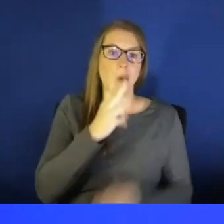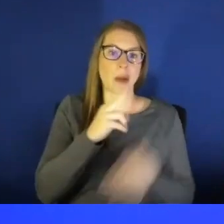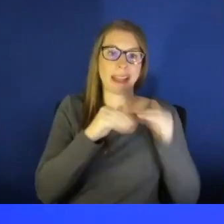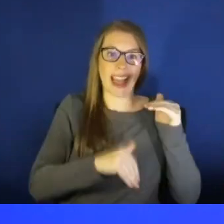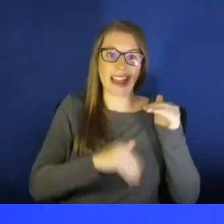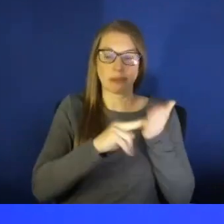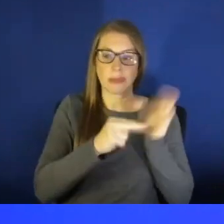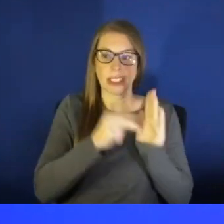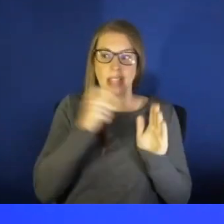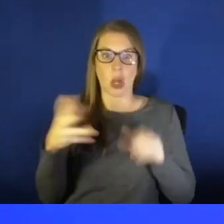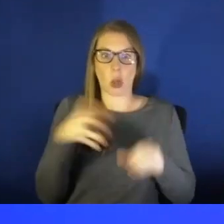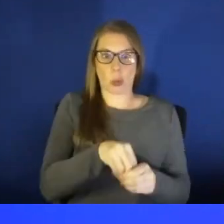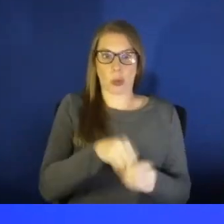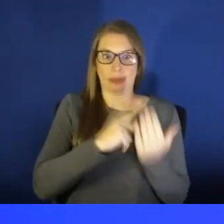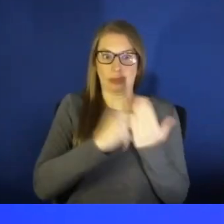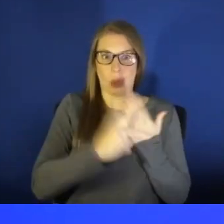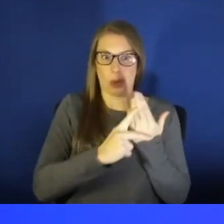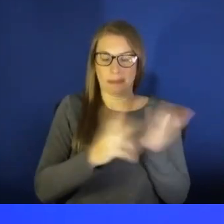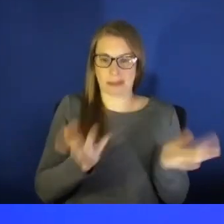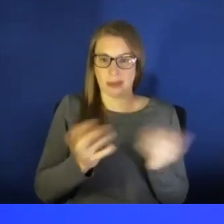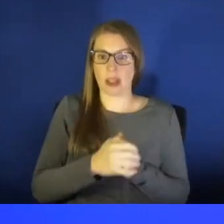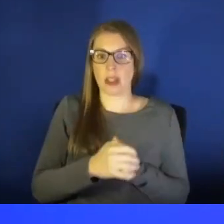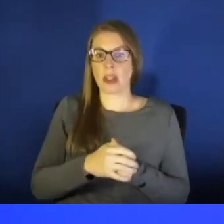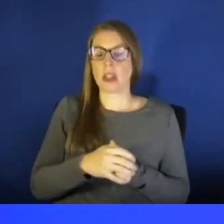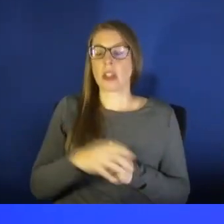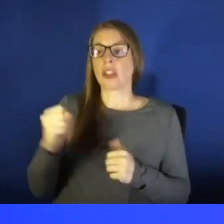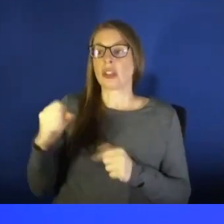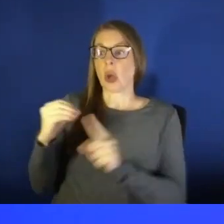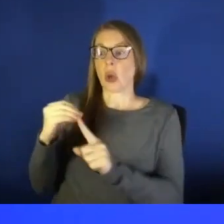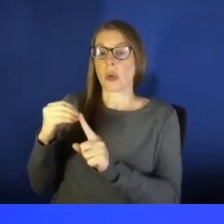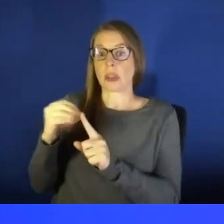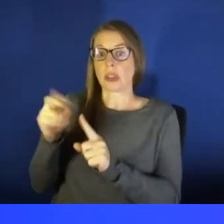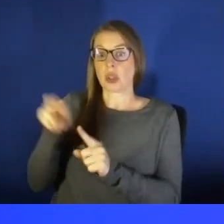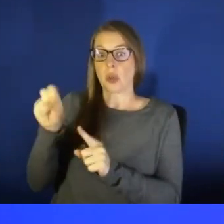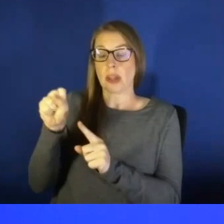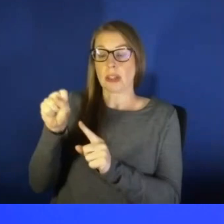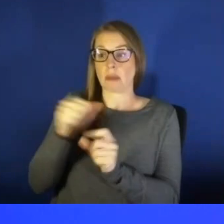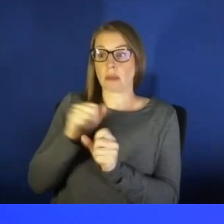the guidelines from the U.S. Preventative Task Force has shifted. So